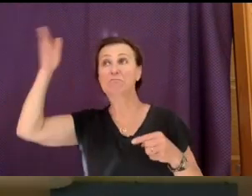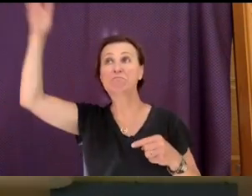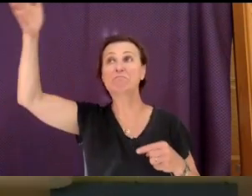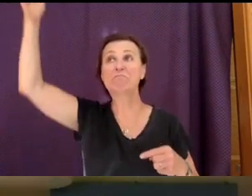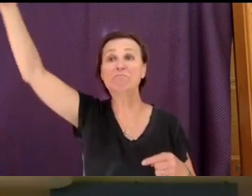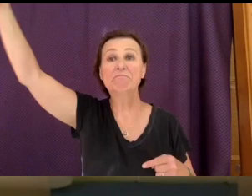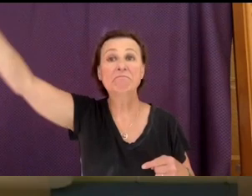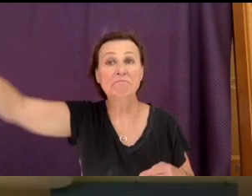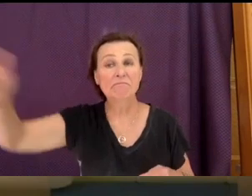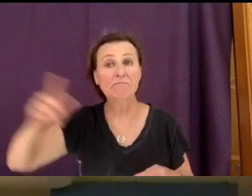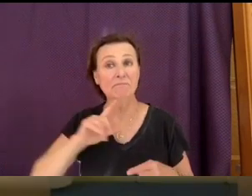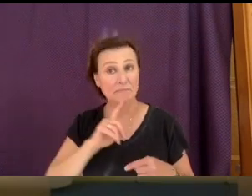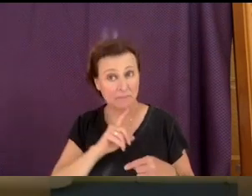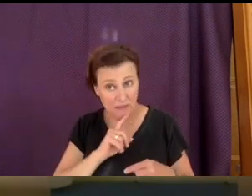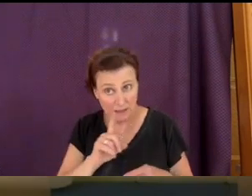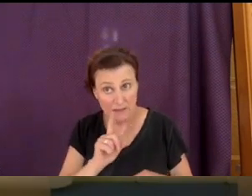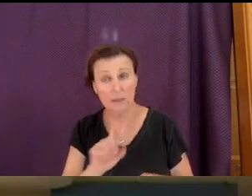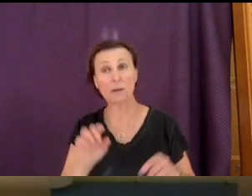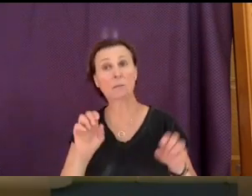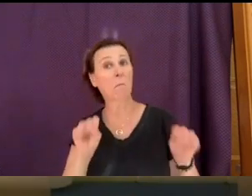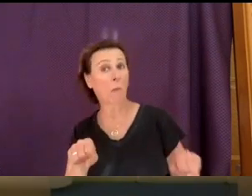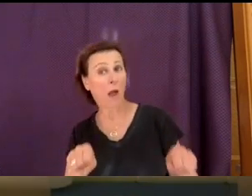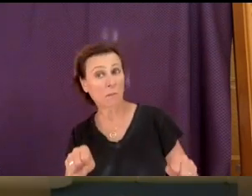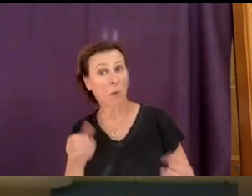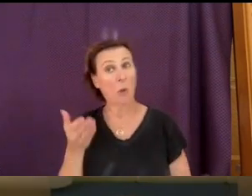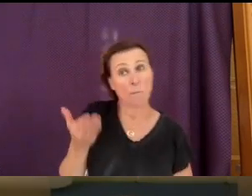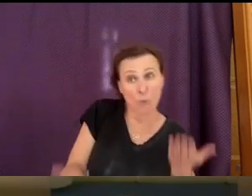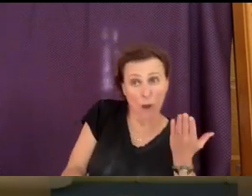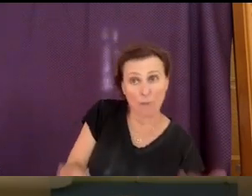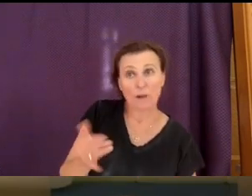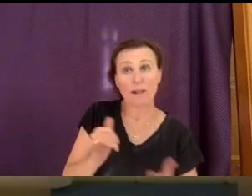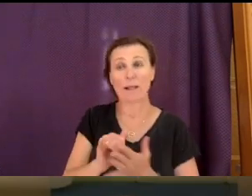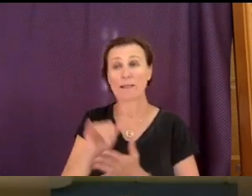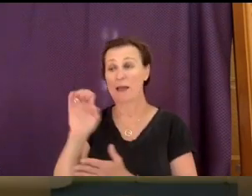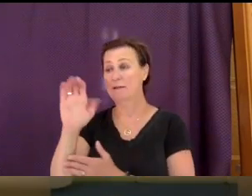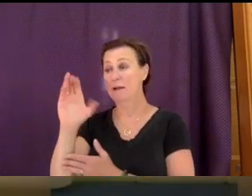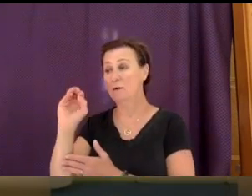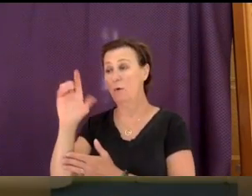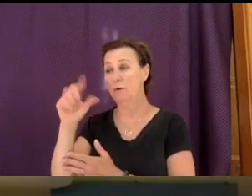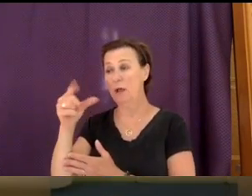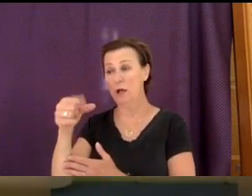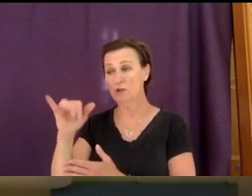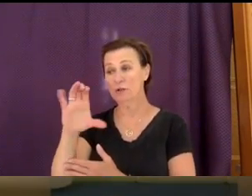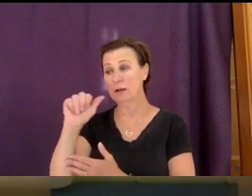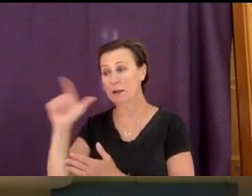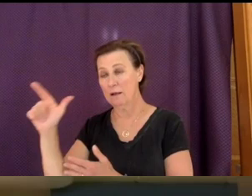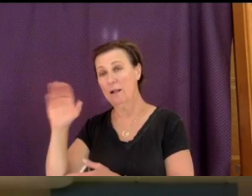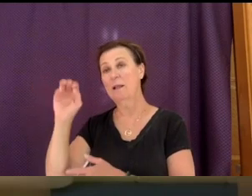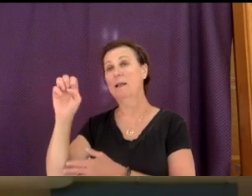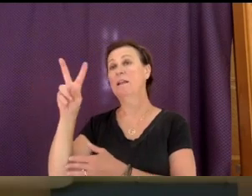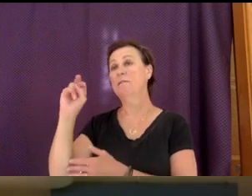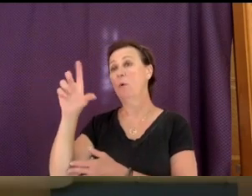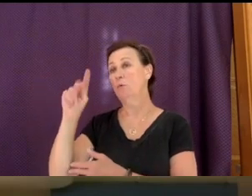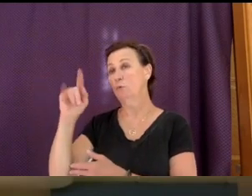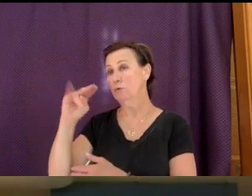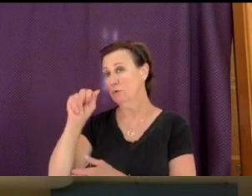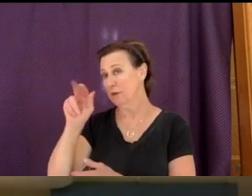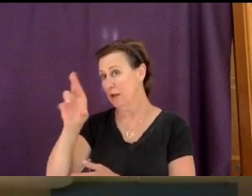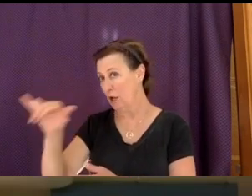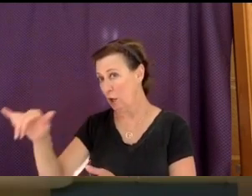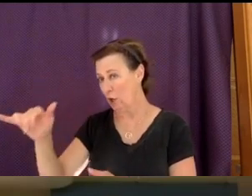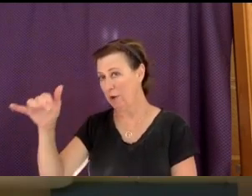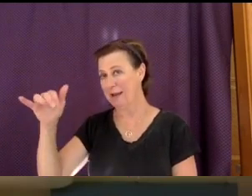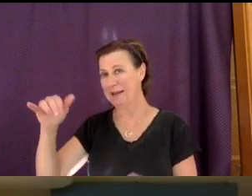Is it not probable that ecological and evolutionary understandings, which today seem kind